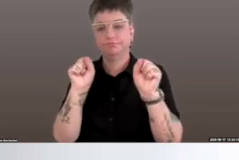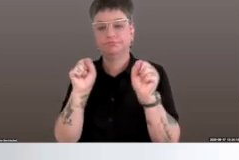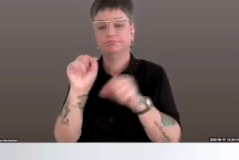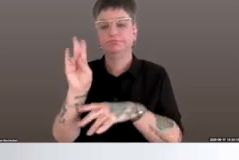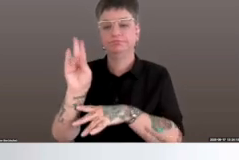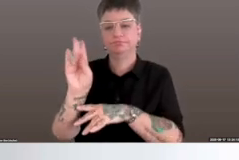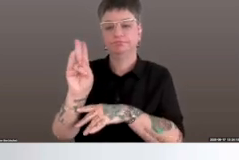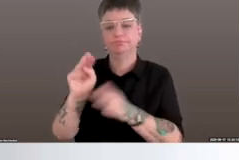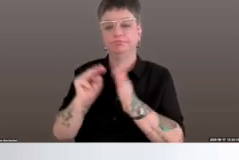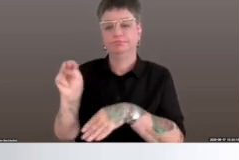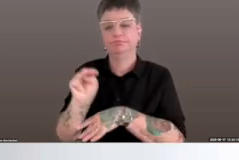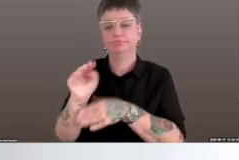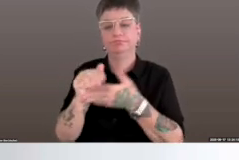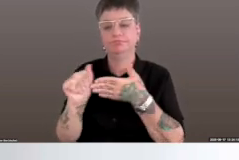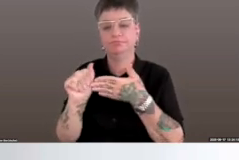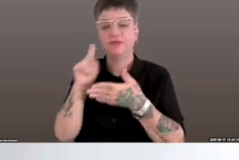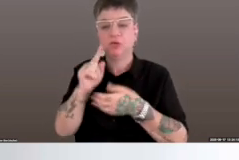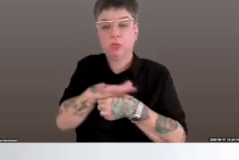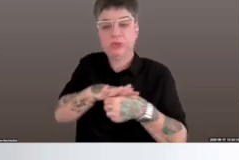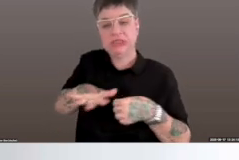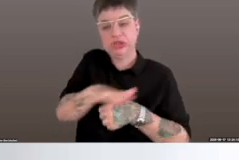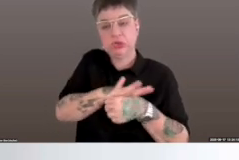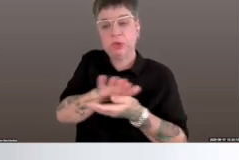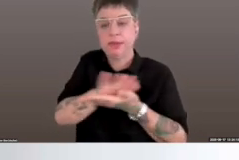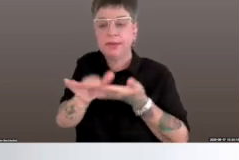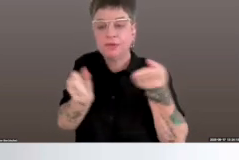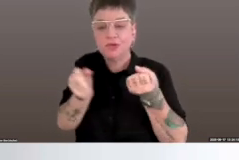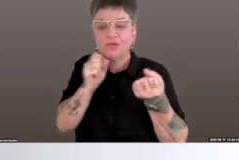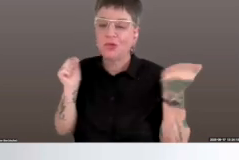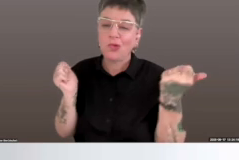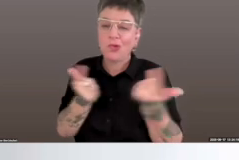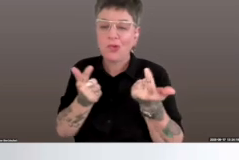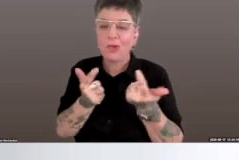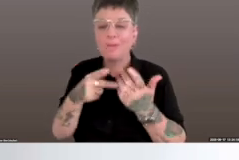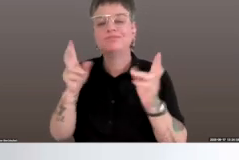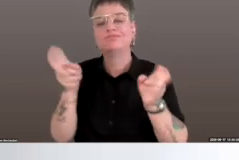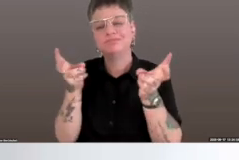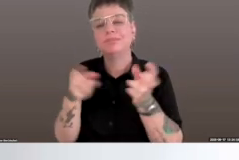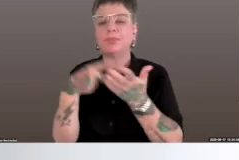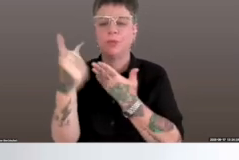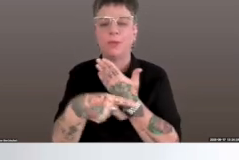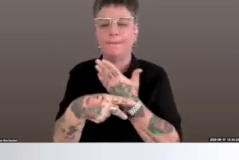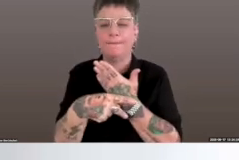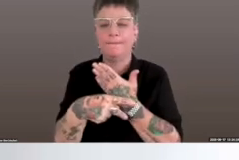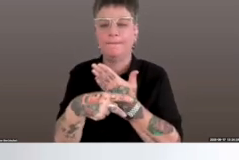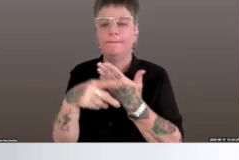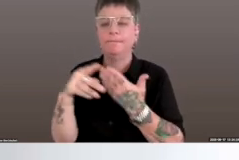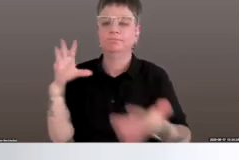million for the regional Clean Cars for All program, bringing the total appropriation